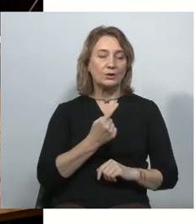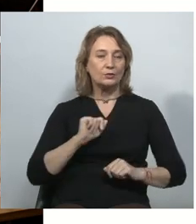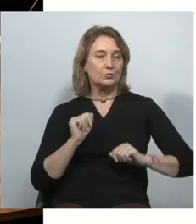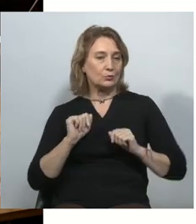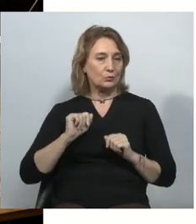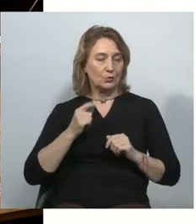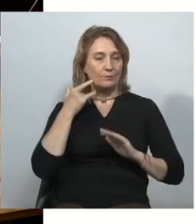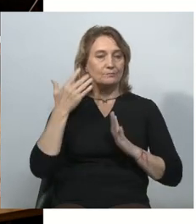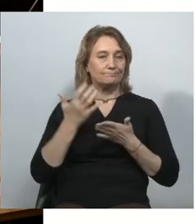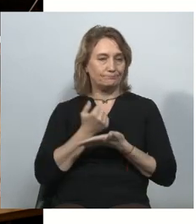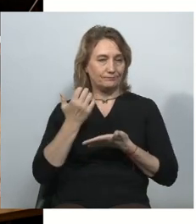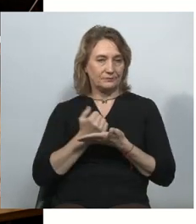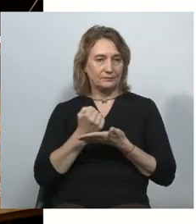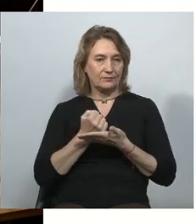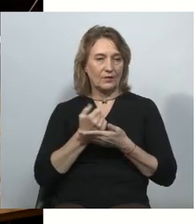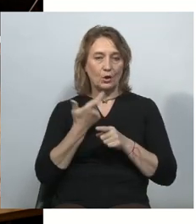won.